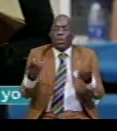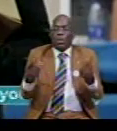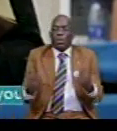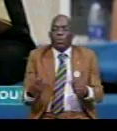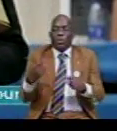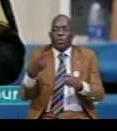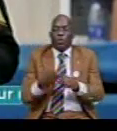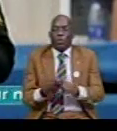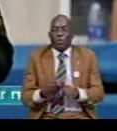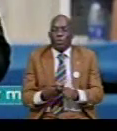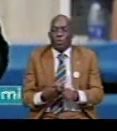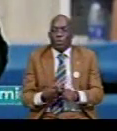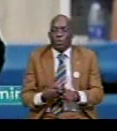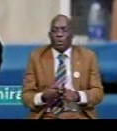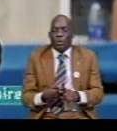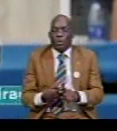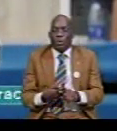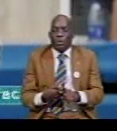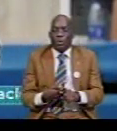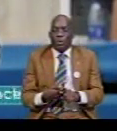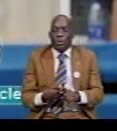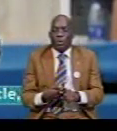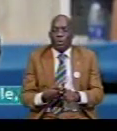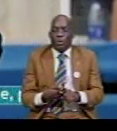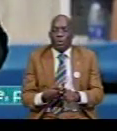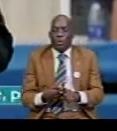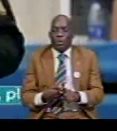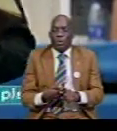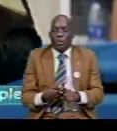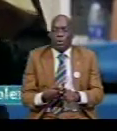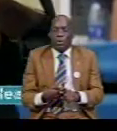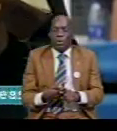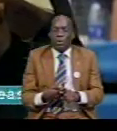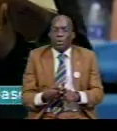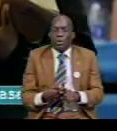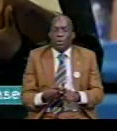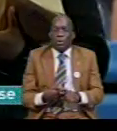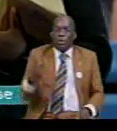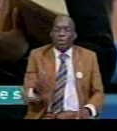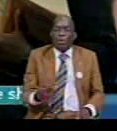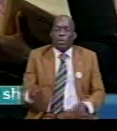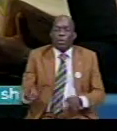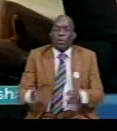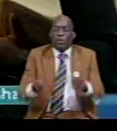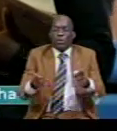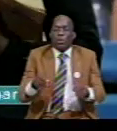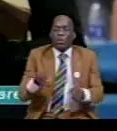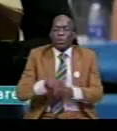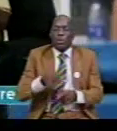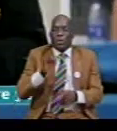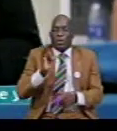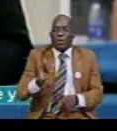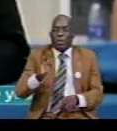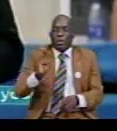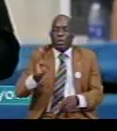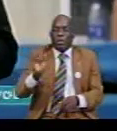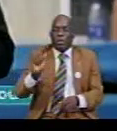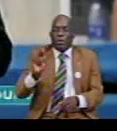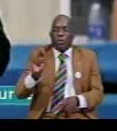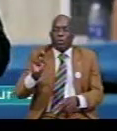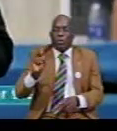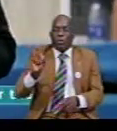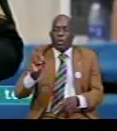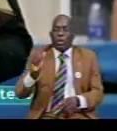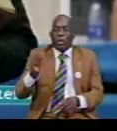West ni Idipo Ekun Ring Road lati ilu Ibadan. Mo gbe oruko mo Olorun ga fun igbala okan